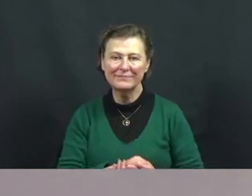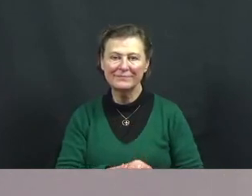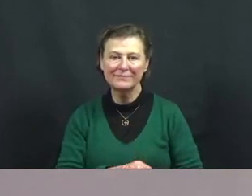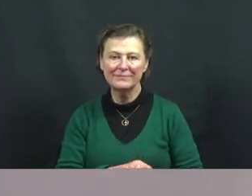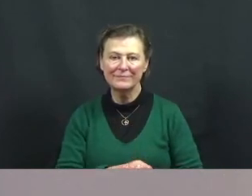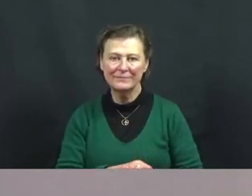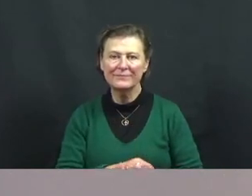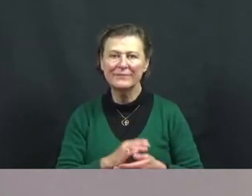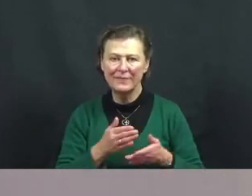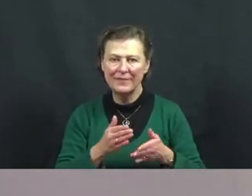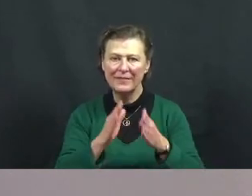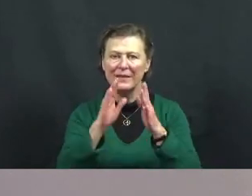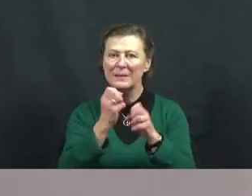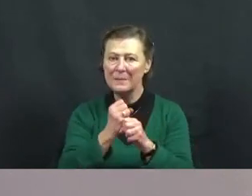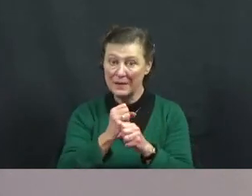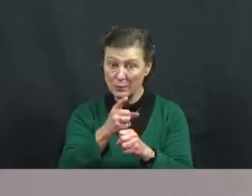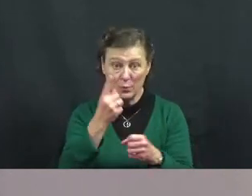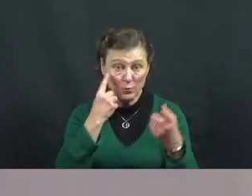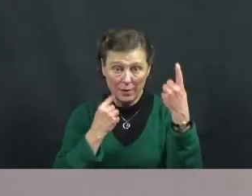Let it make you cry.